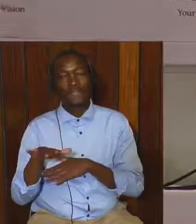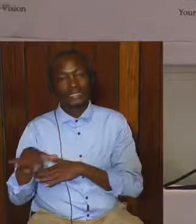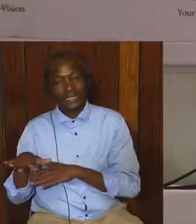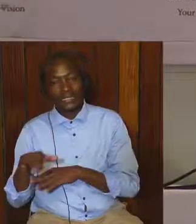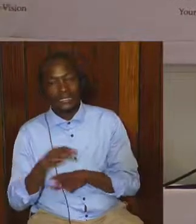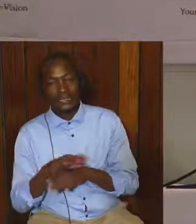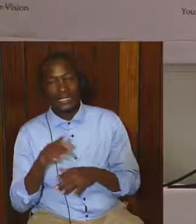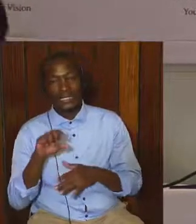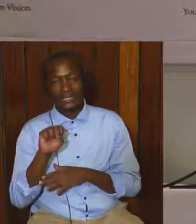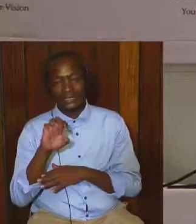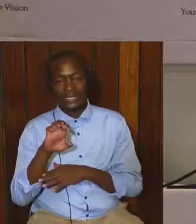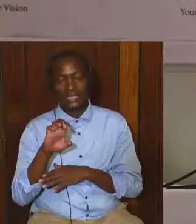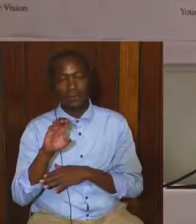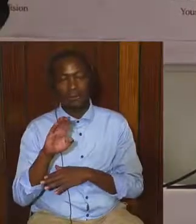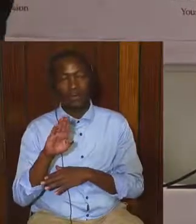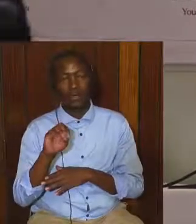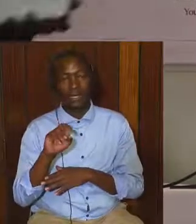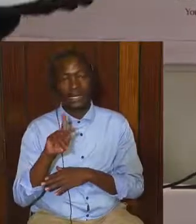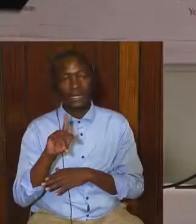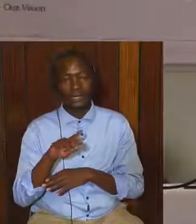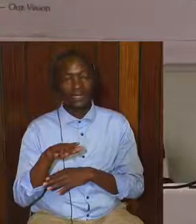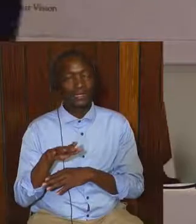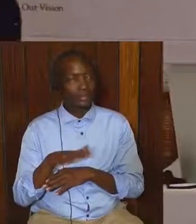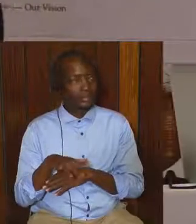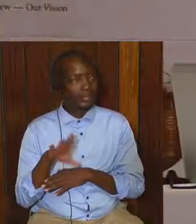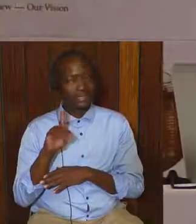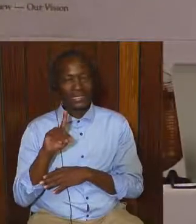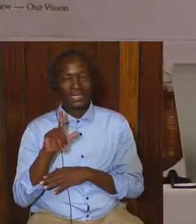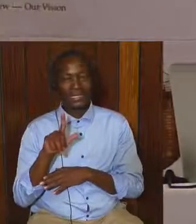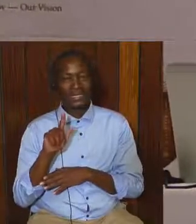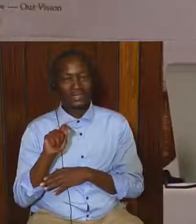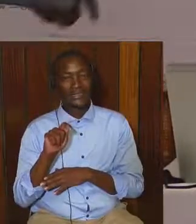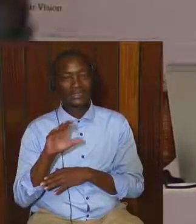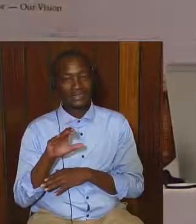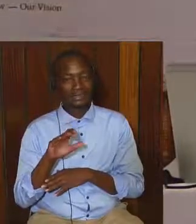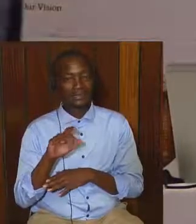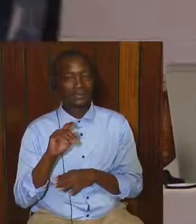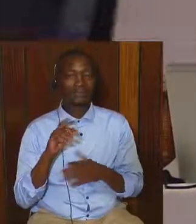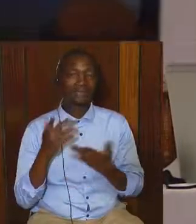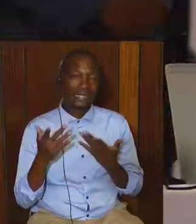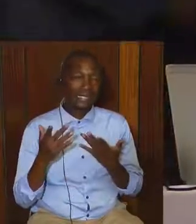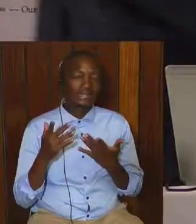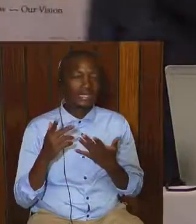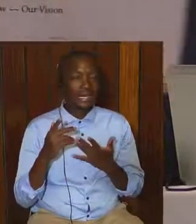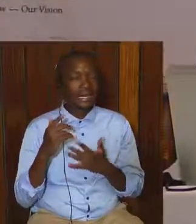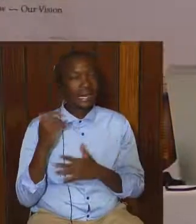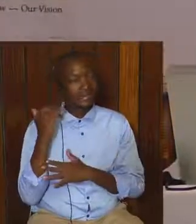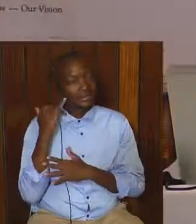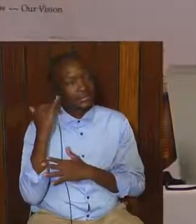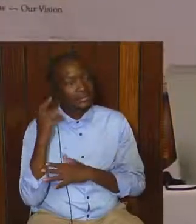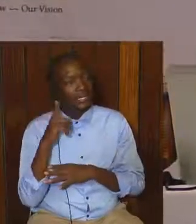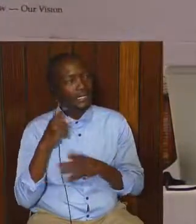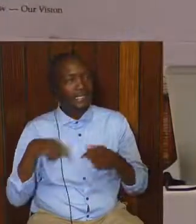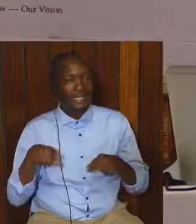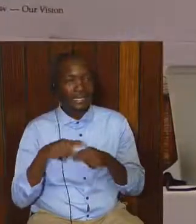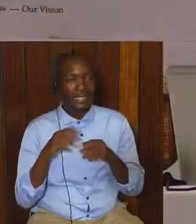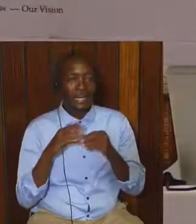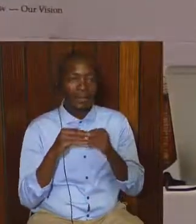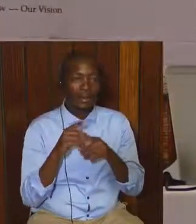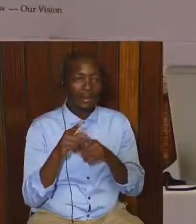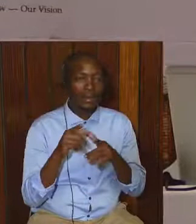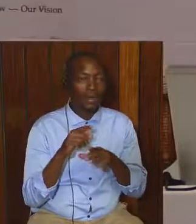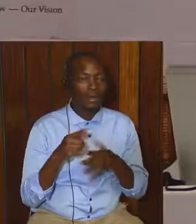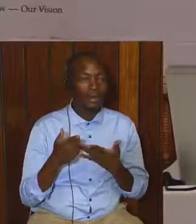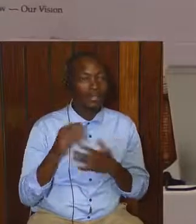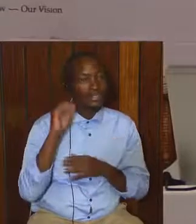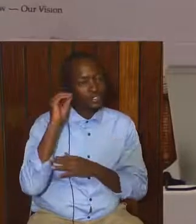Sebokeng DLTC and TOLAB. And also because I suspect a number of our guests here are